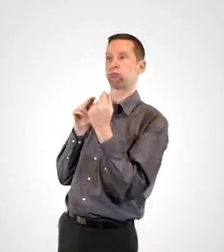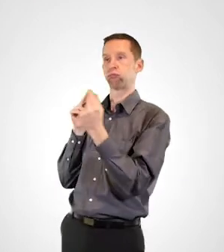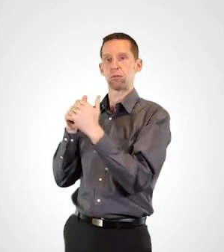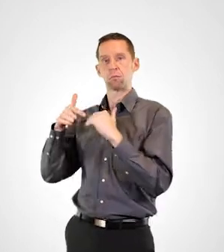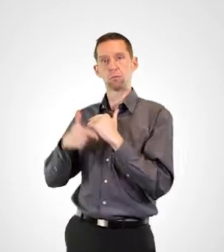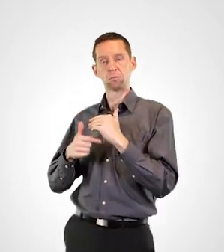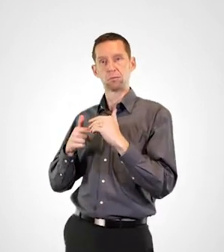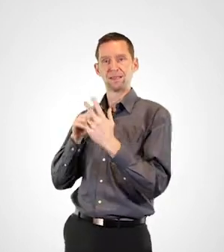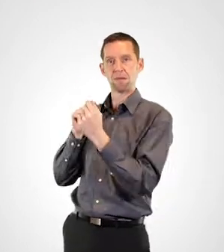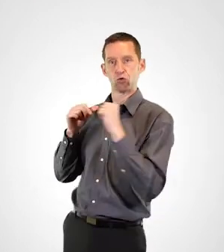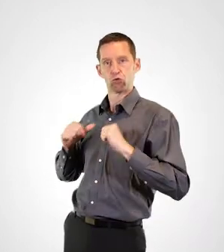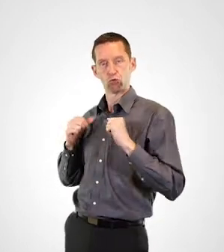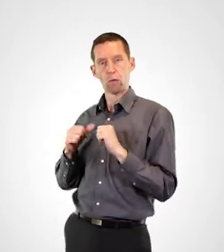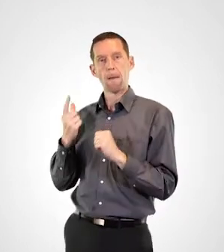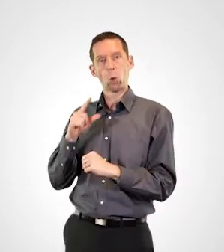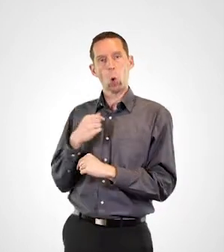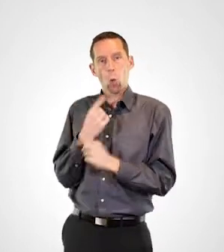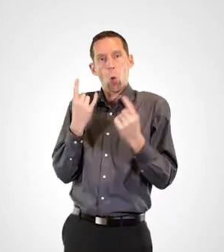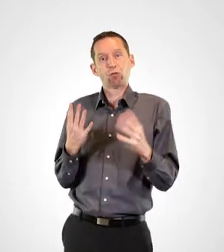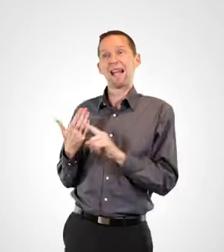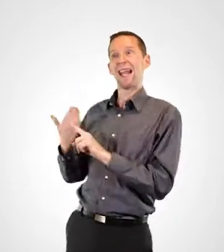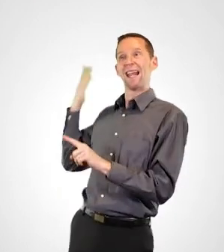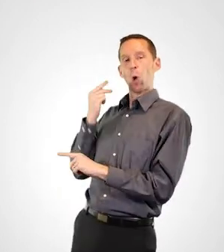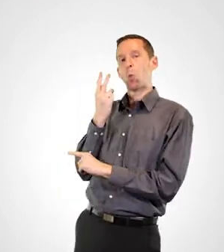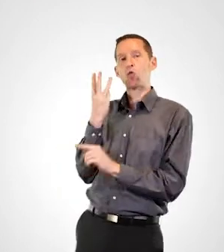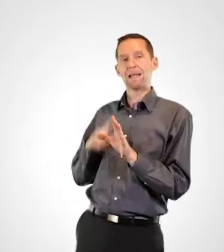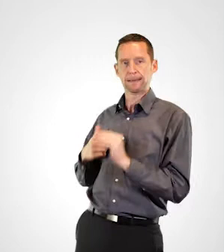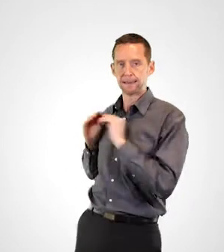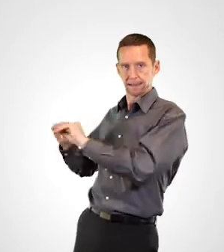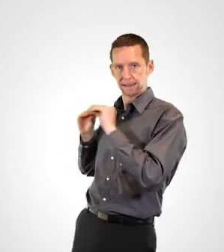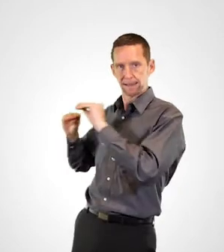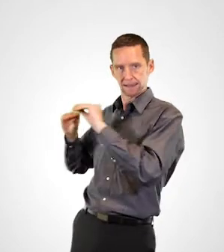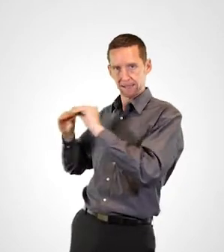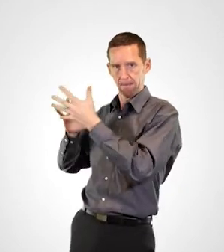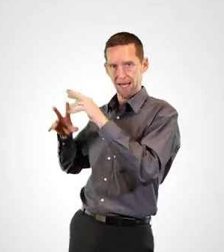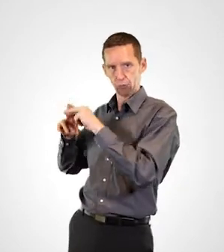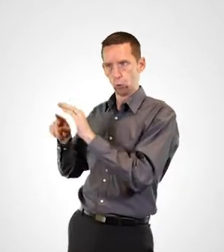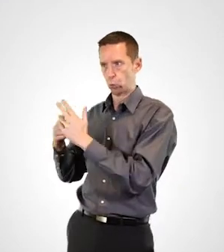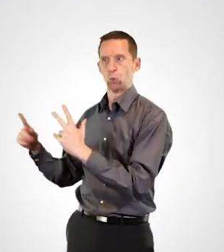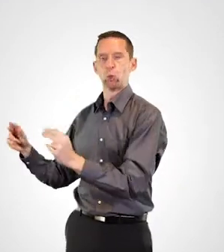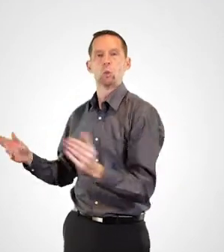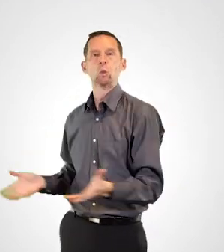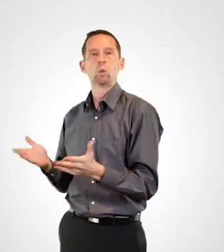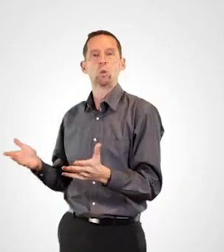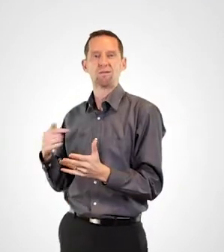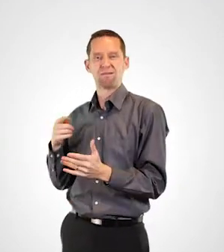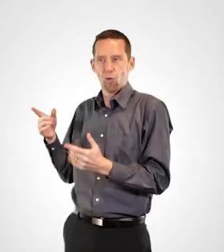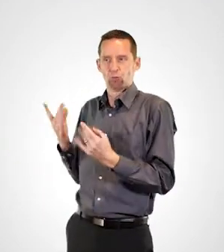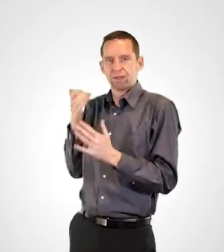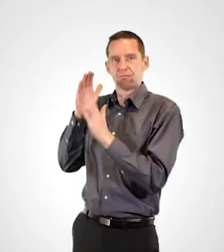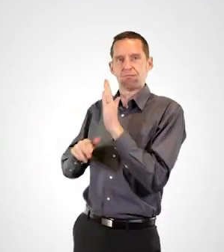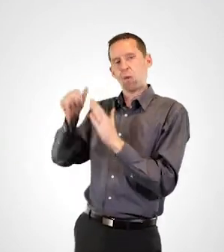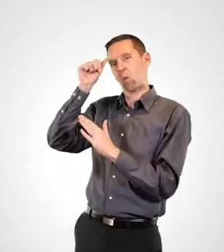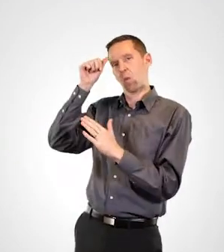and that's because we've spent, you know, a couple of years with some of these families teaching them to offer a very meaningful environment